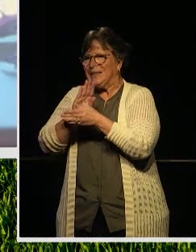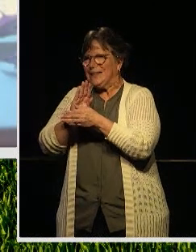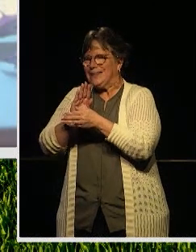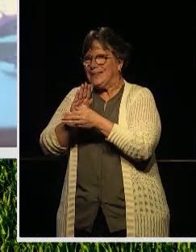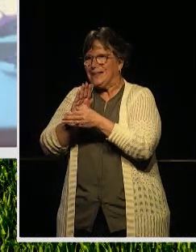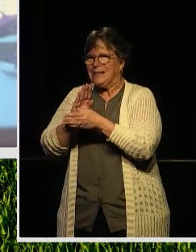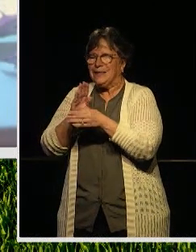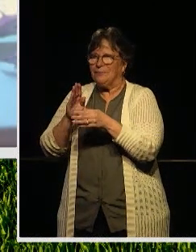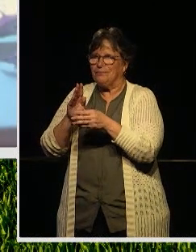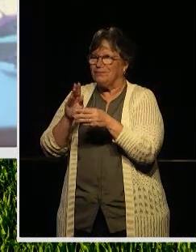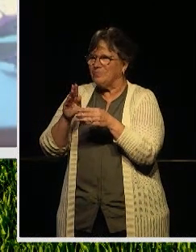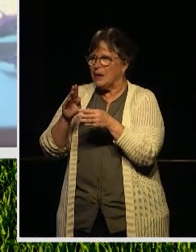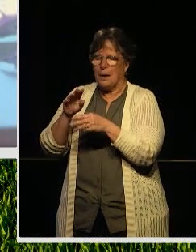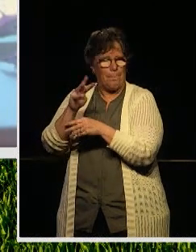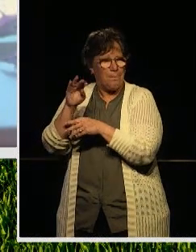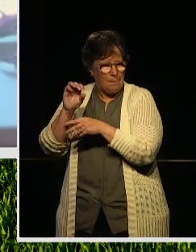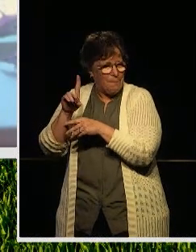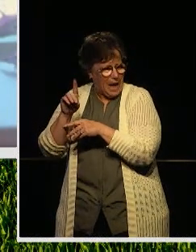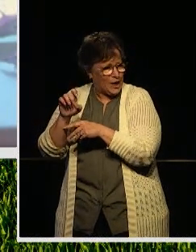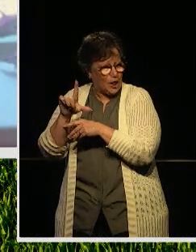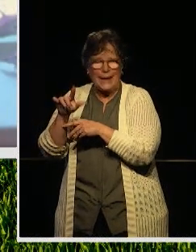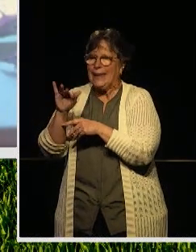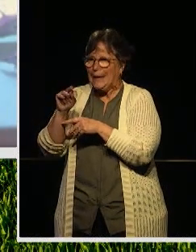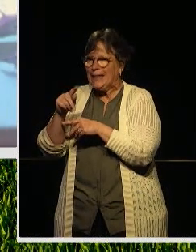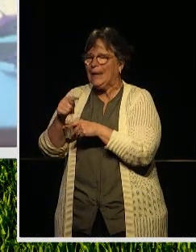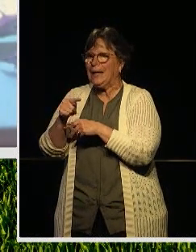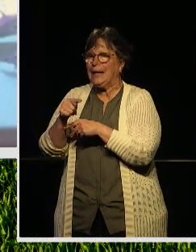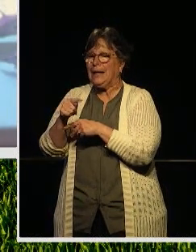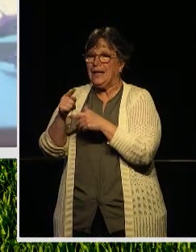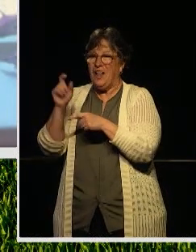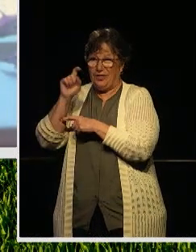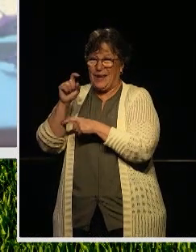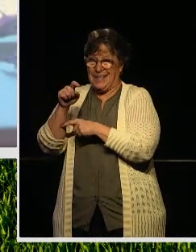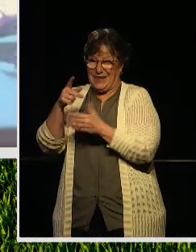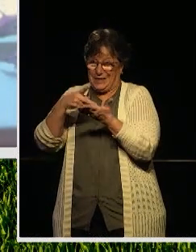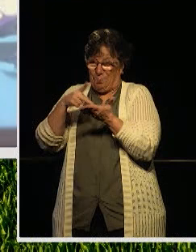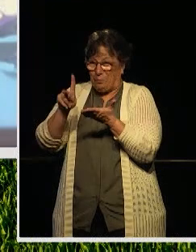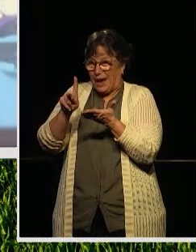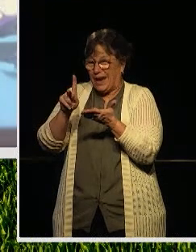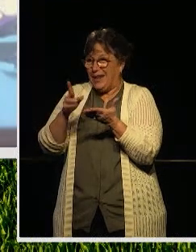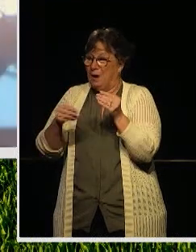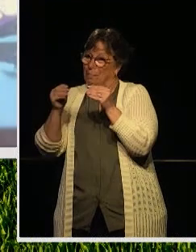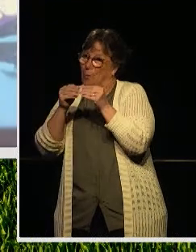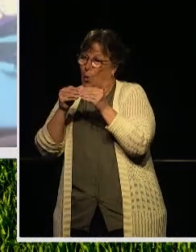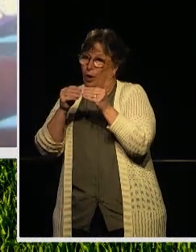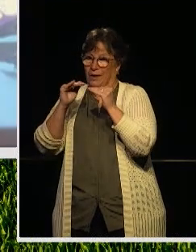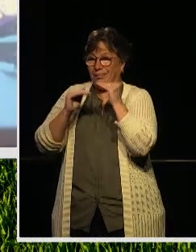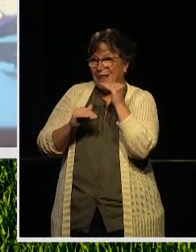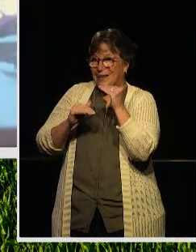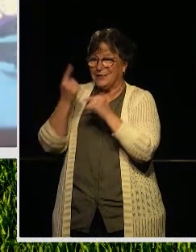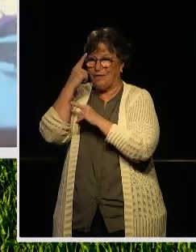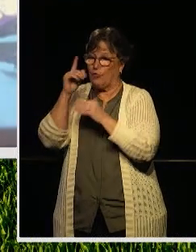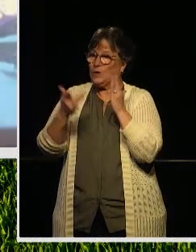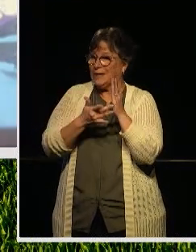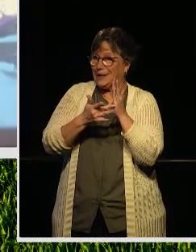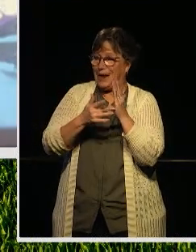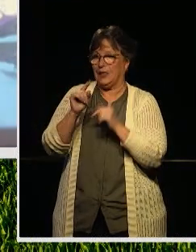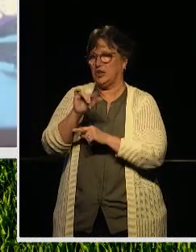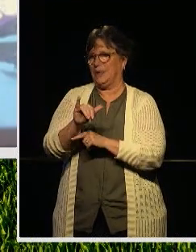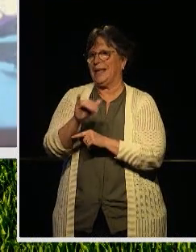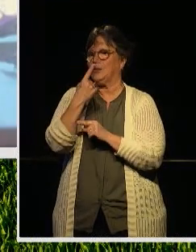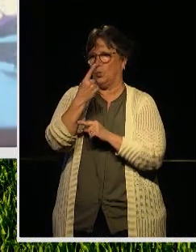versus expecting the farmer to pay more than what they spend today on technologies. I think that's one. The second is,